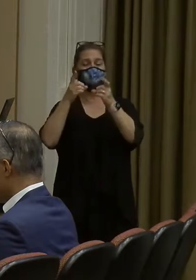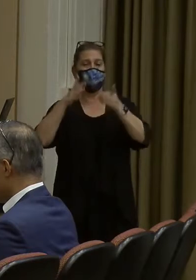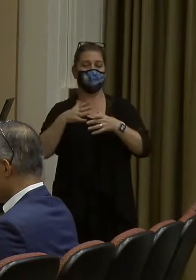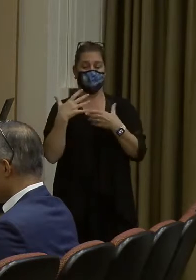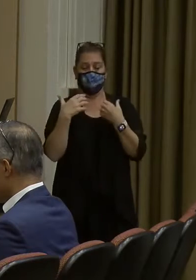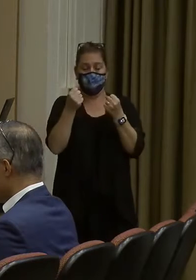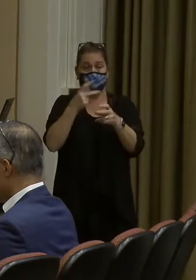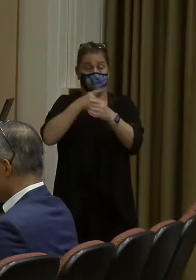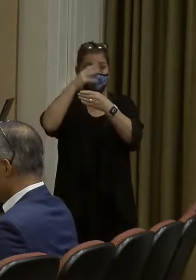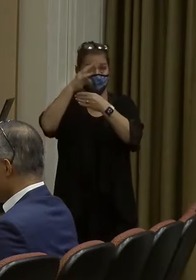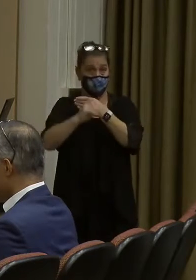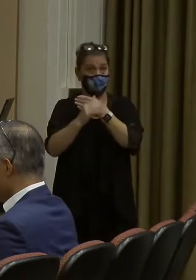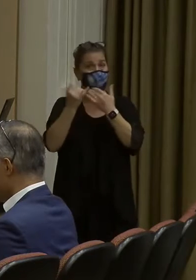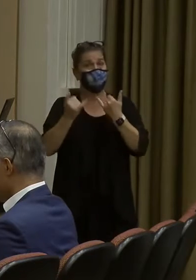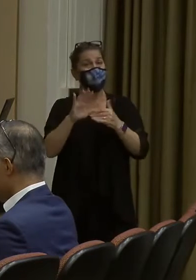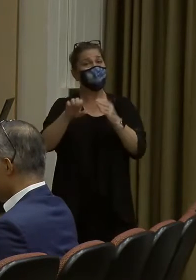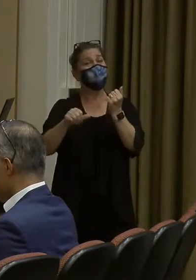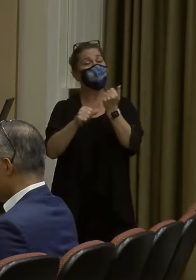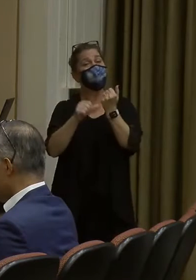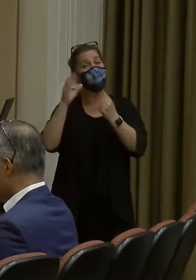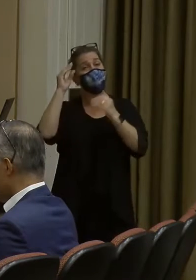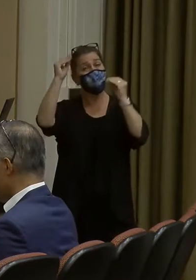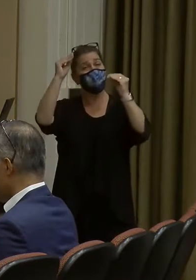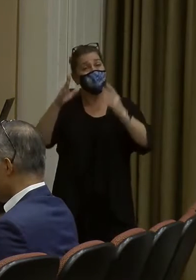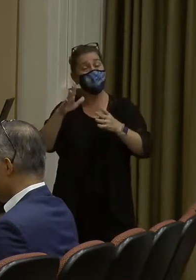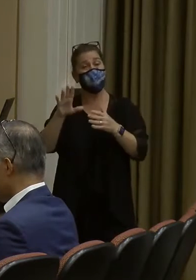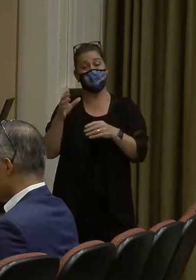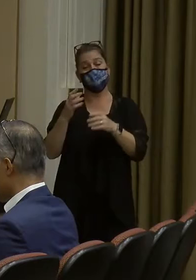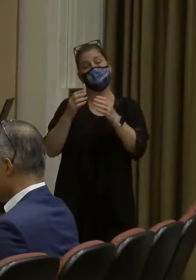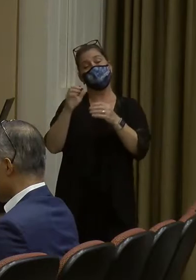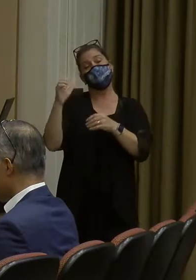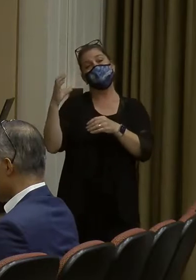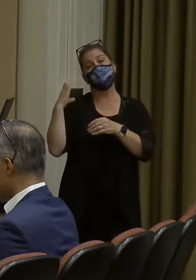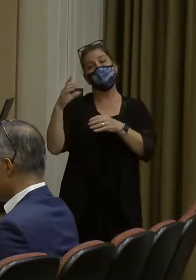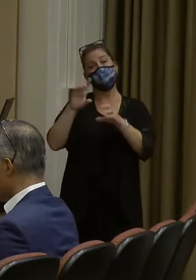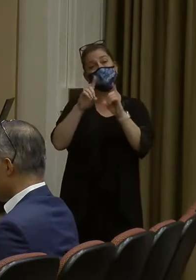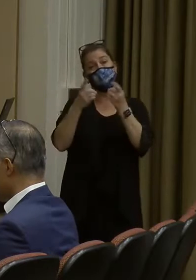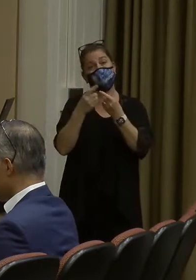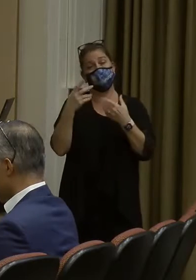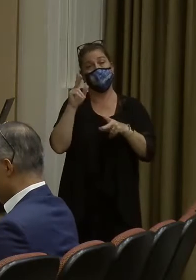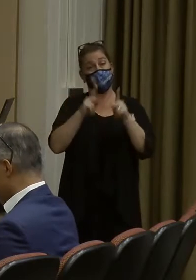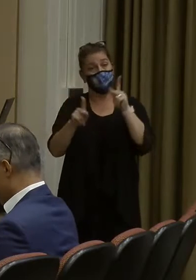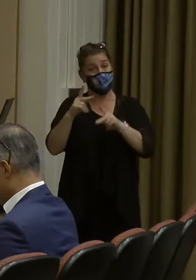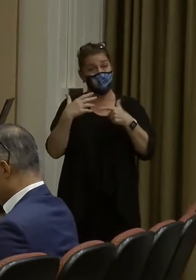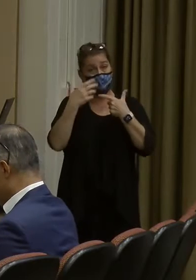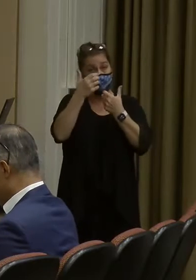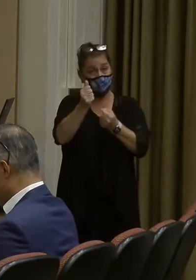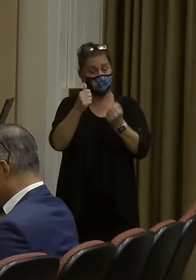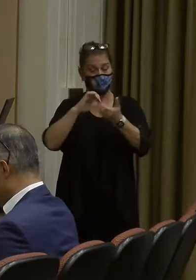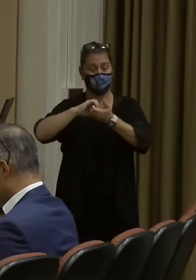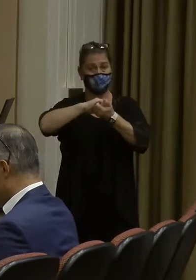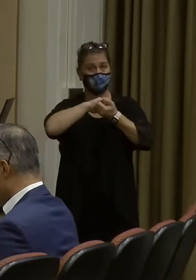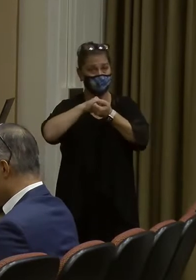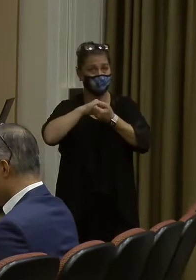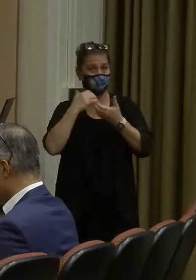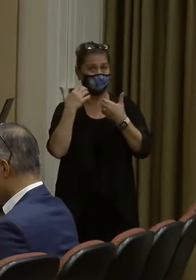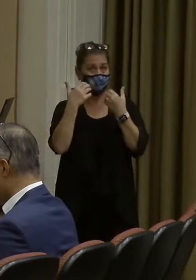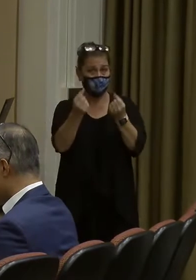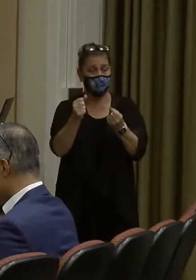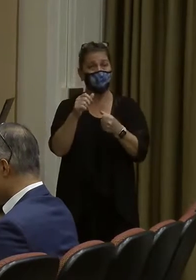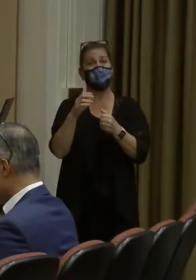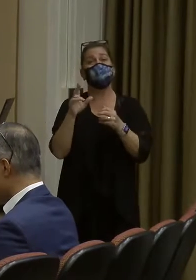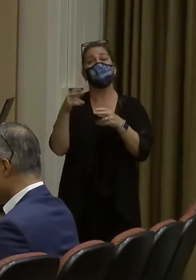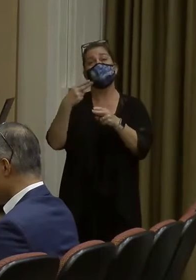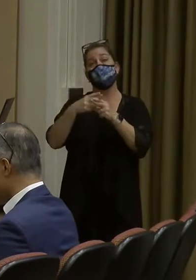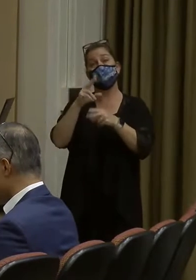and currently serves as the associate professor and chair of the departments of Population Health and Allied Health and Kinesiology, and was named